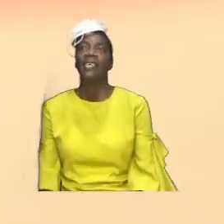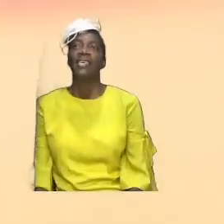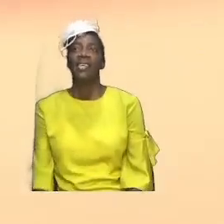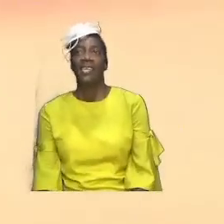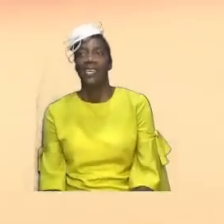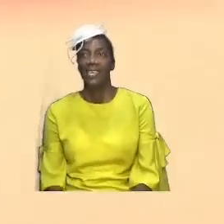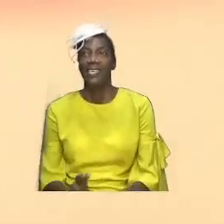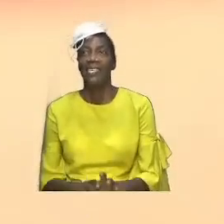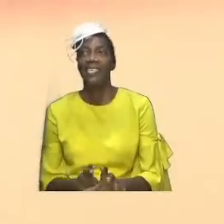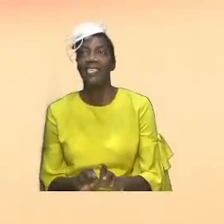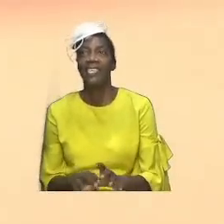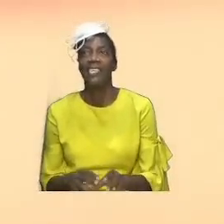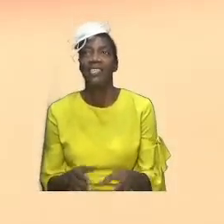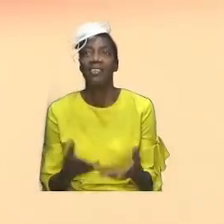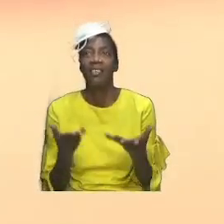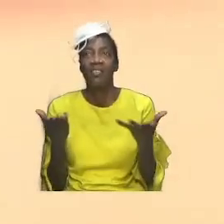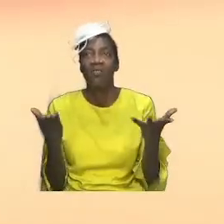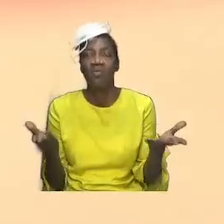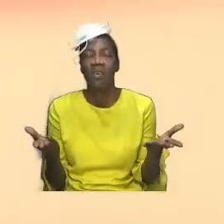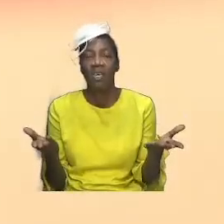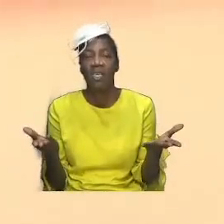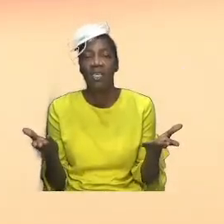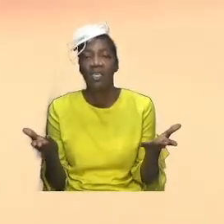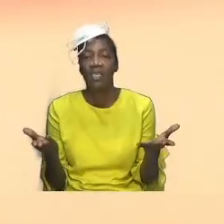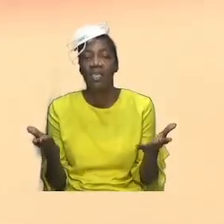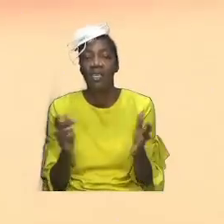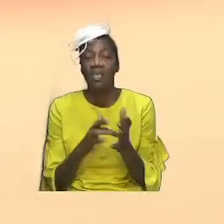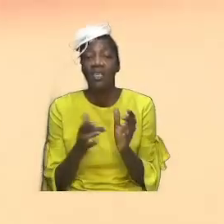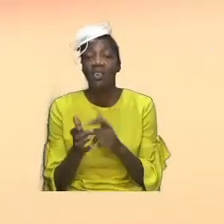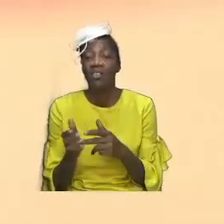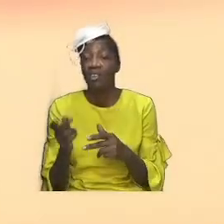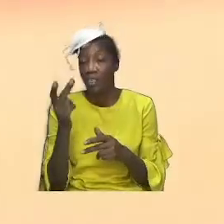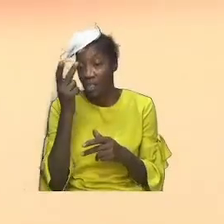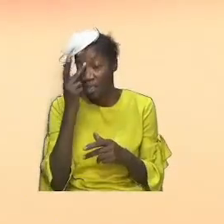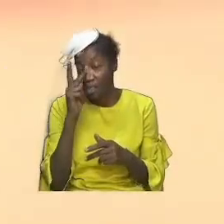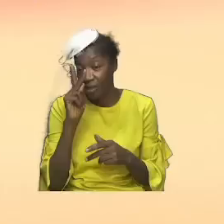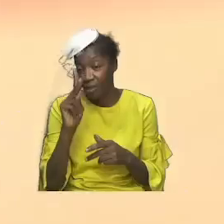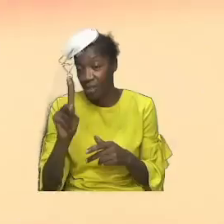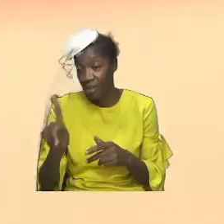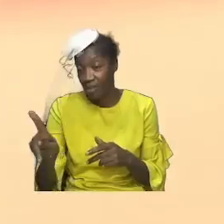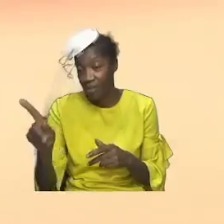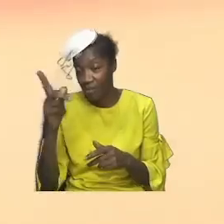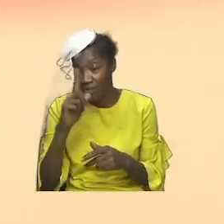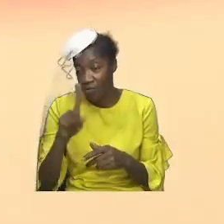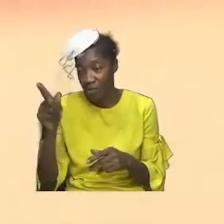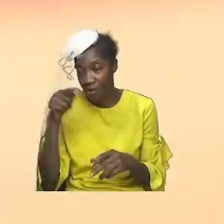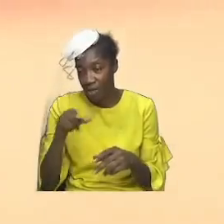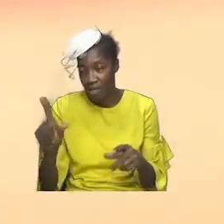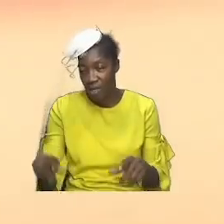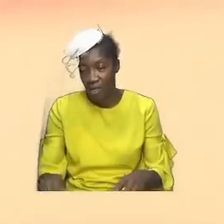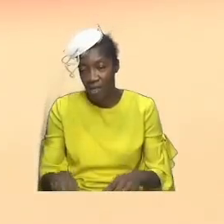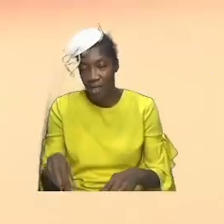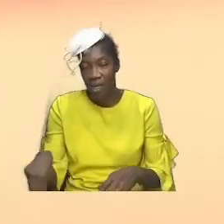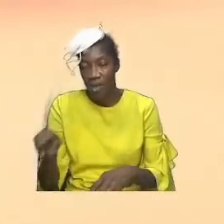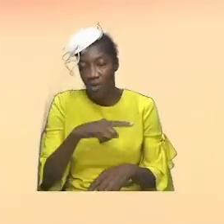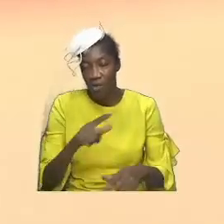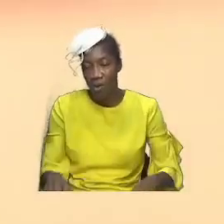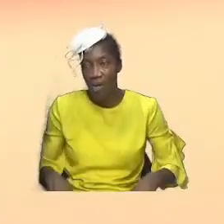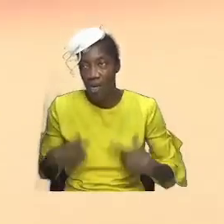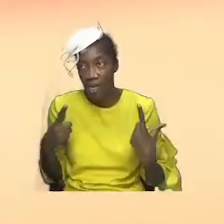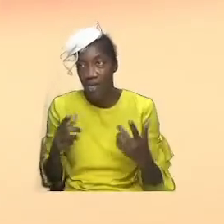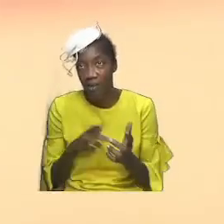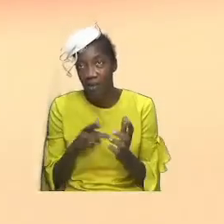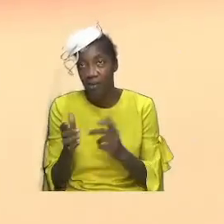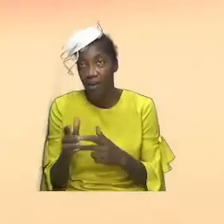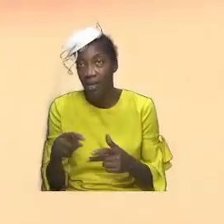him, what will he be looking for in our lives? Did the Bible outline